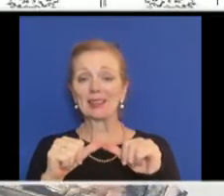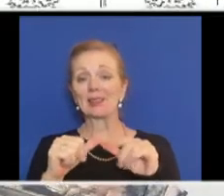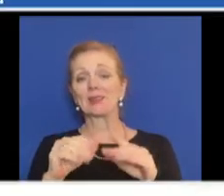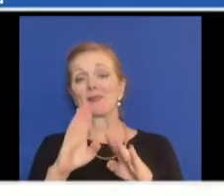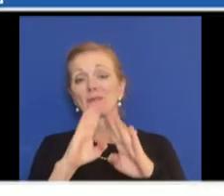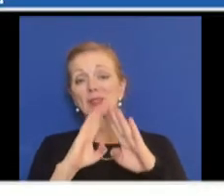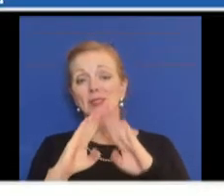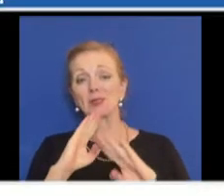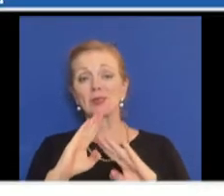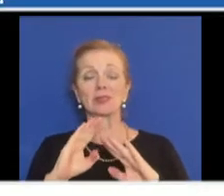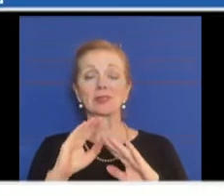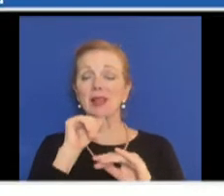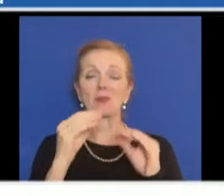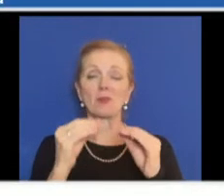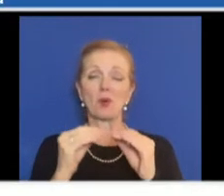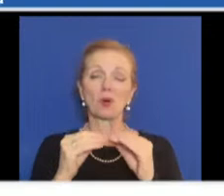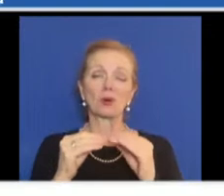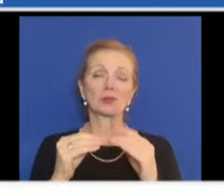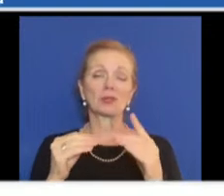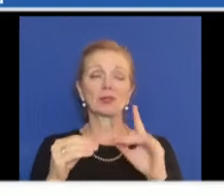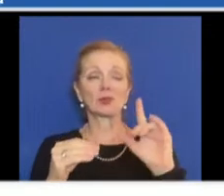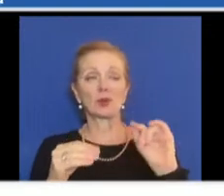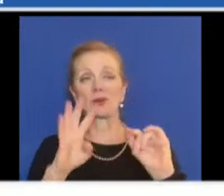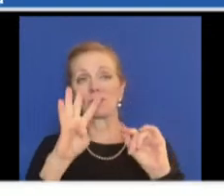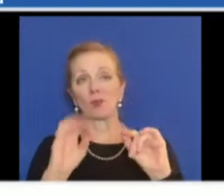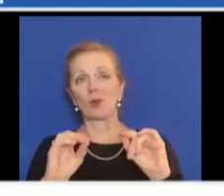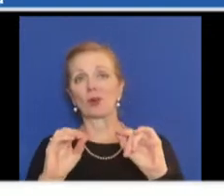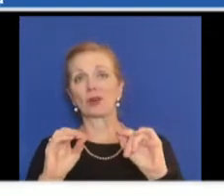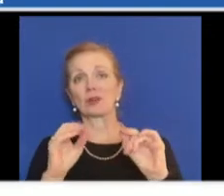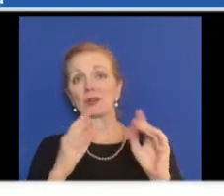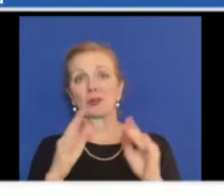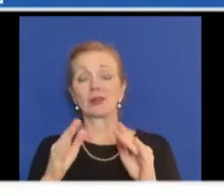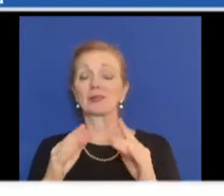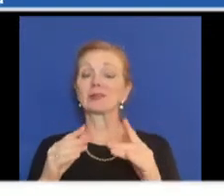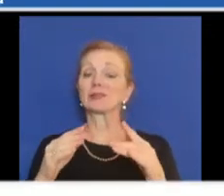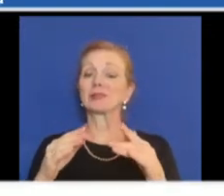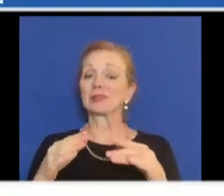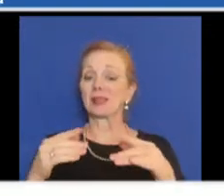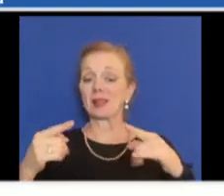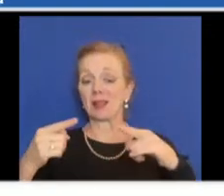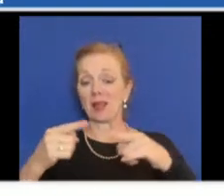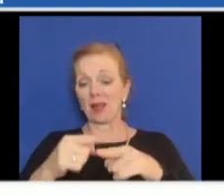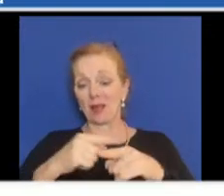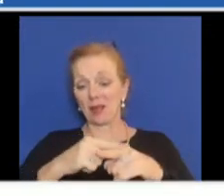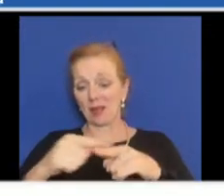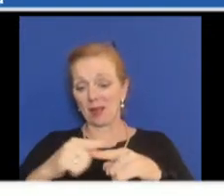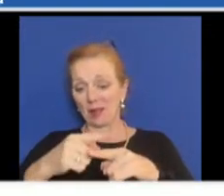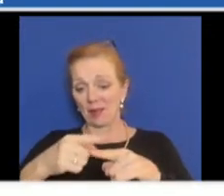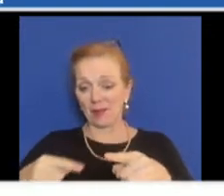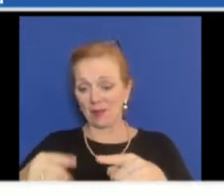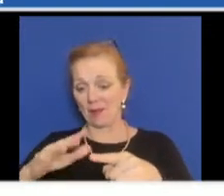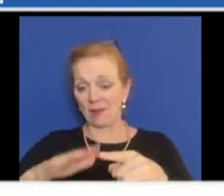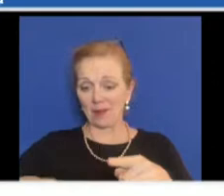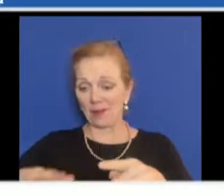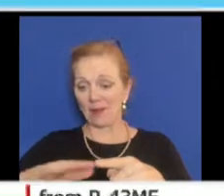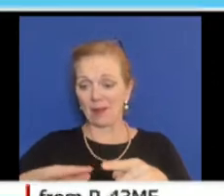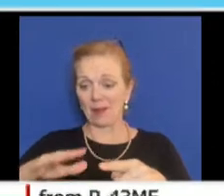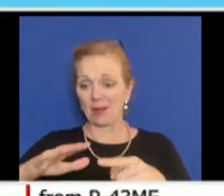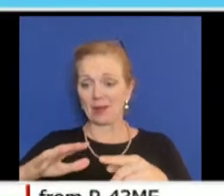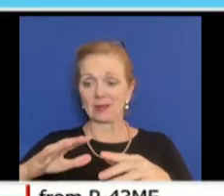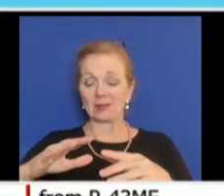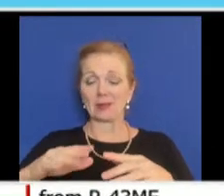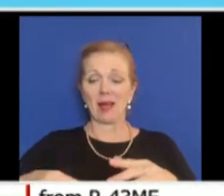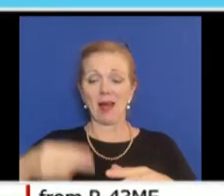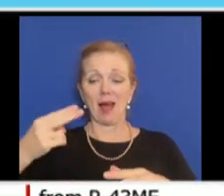given where this property is at a major Interstate interchange and surrounded by much higher intensity